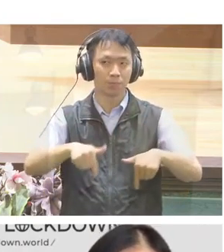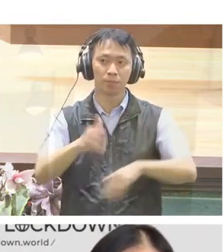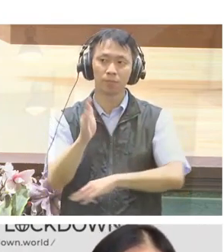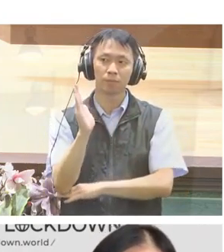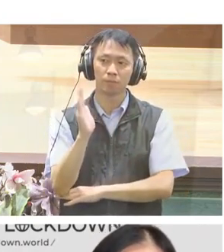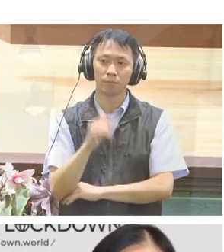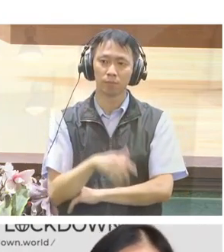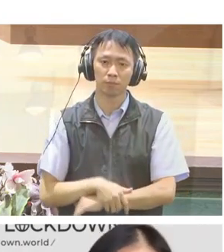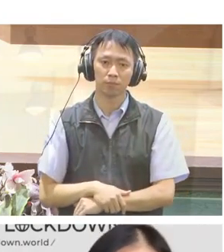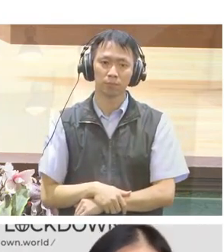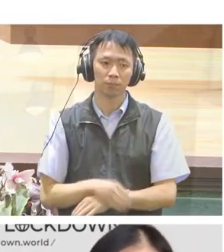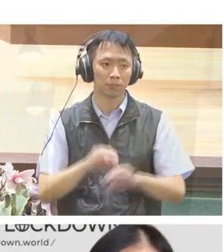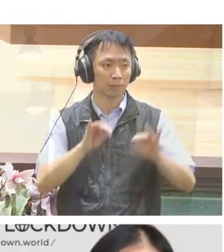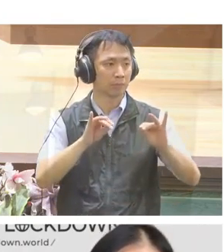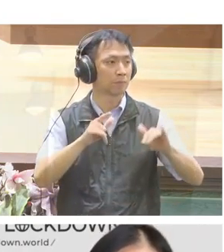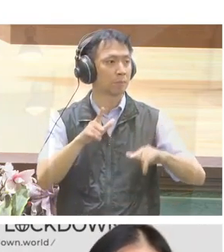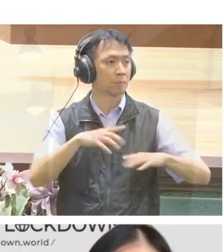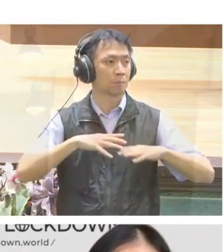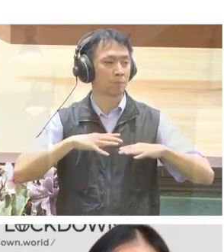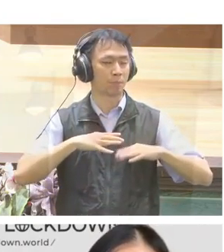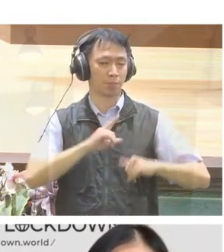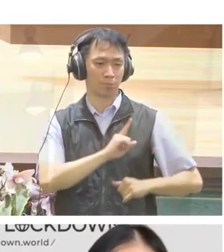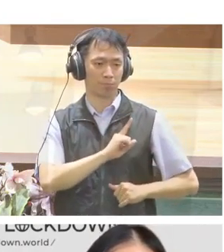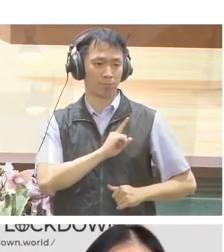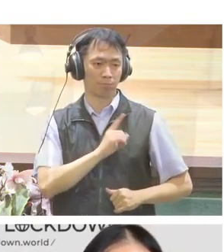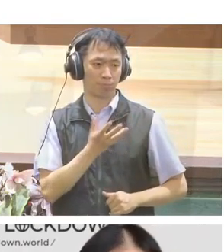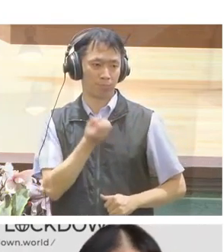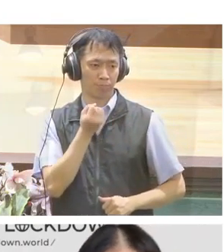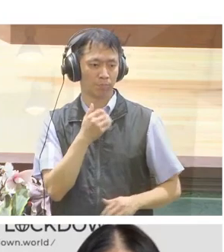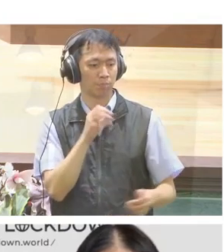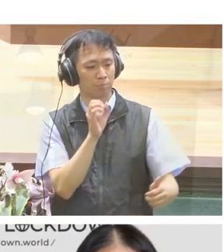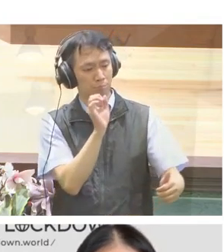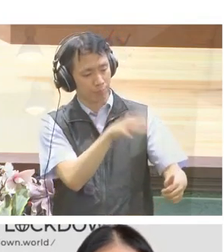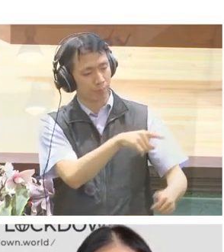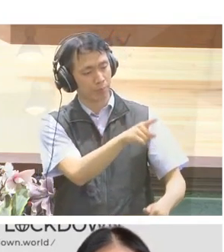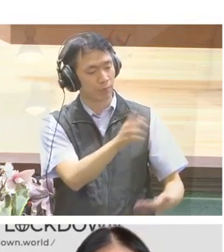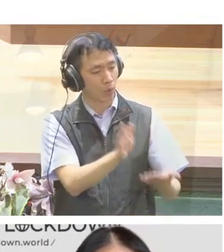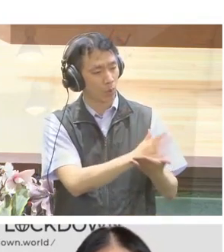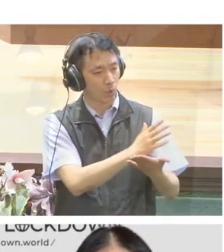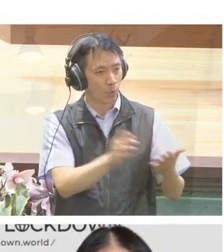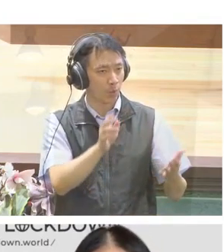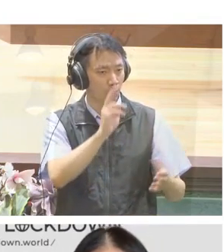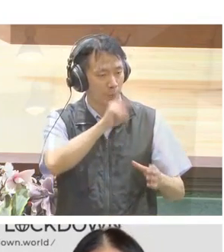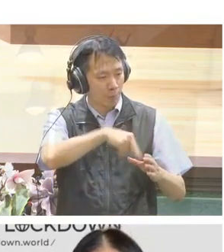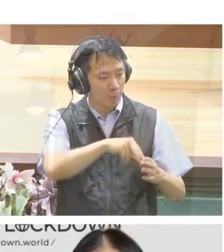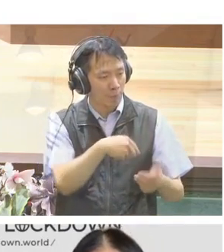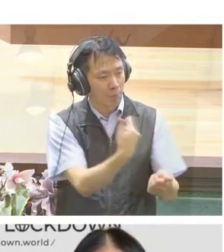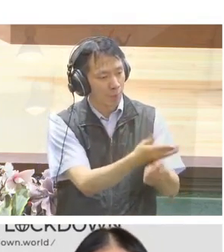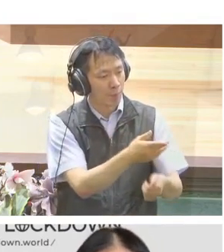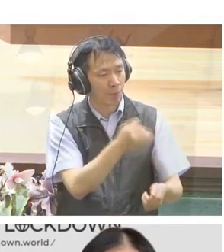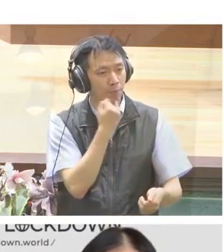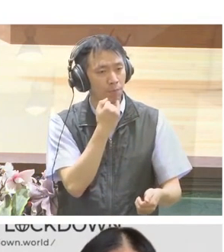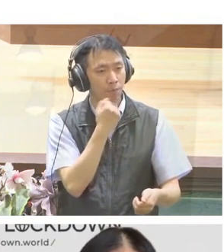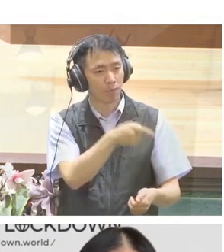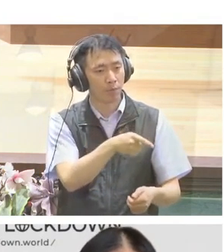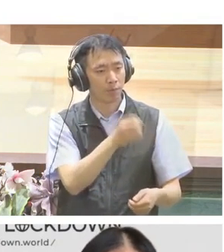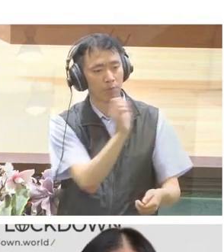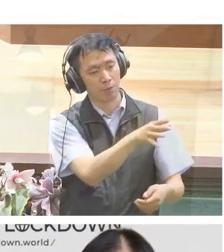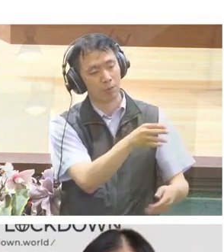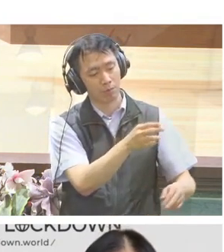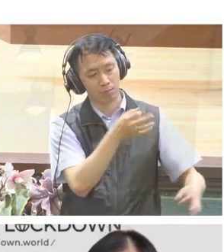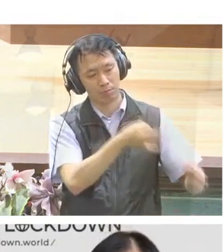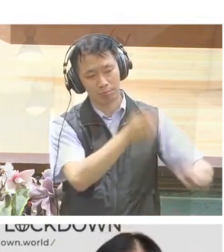of entertainment places and internet cafes to make sure that they are not operating. And this uniqueness can hardly be captured